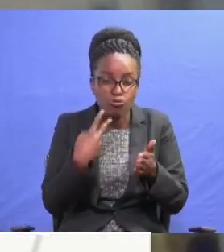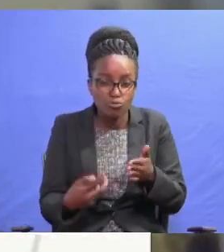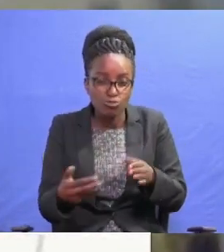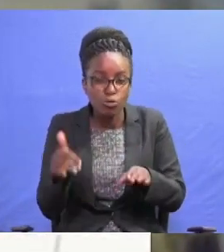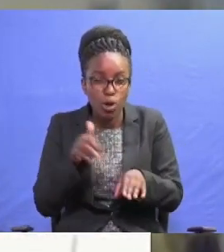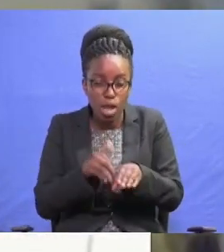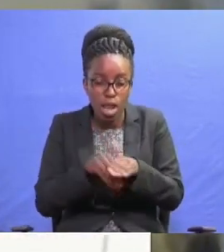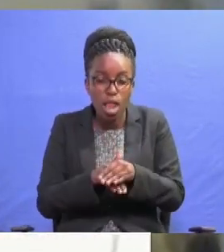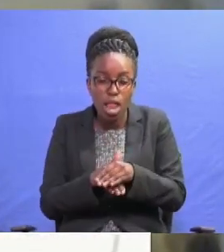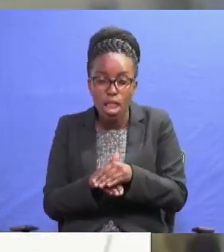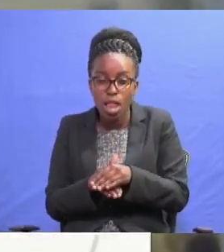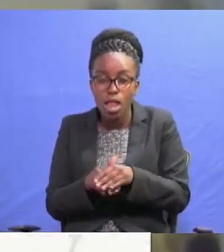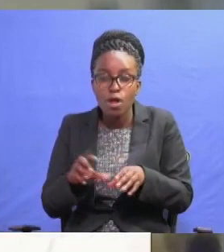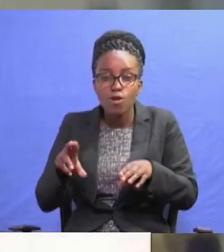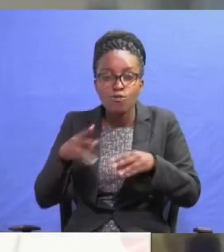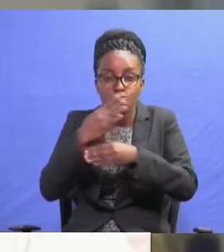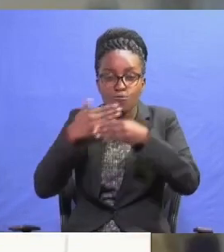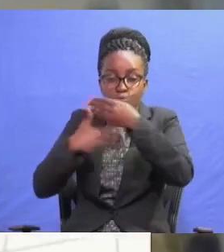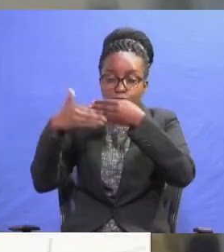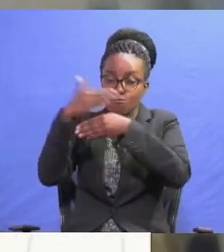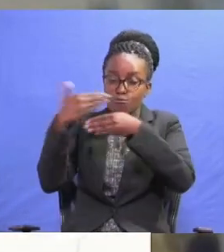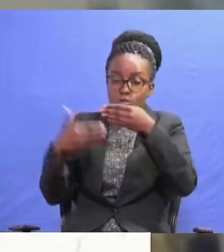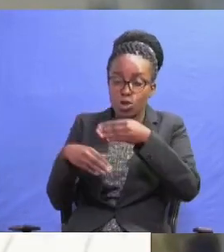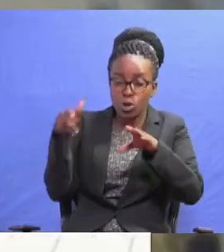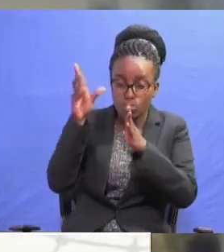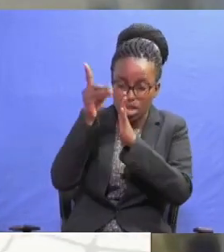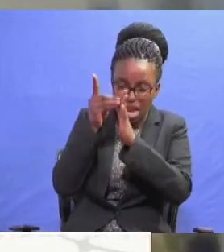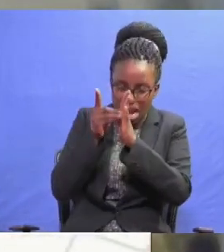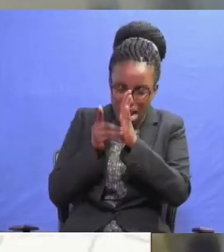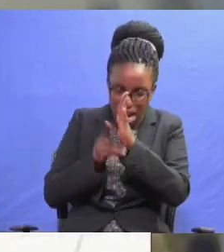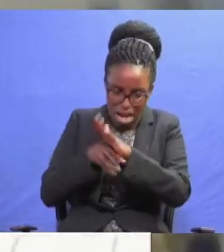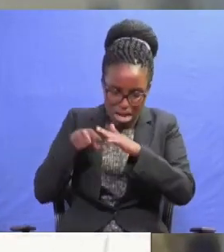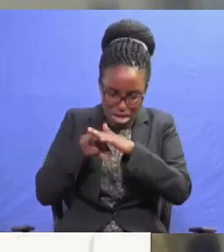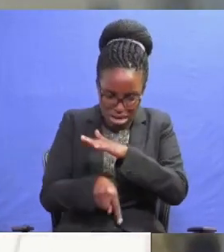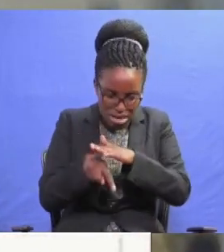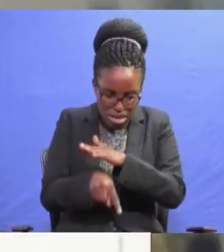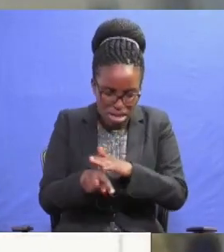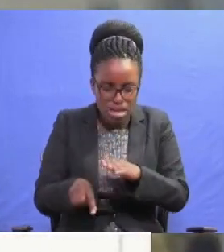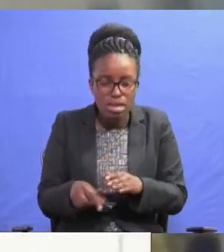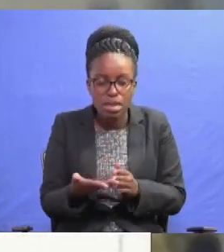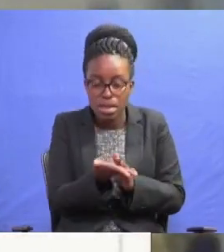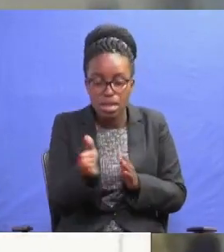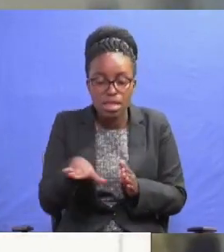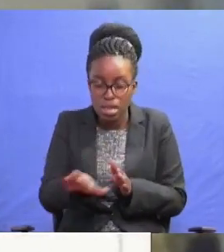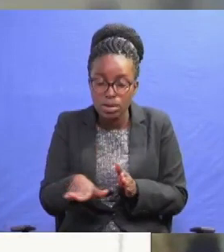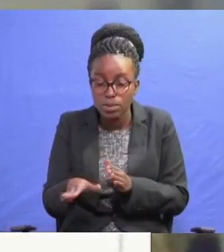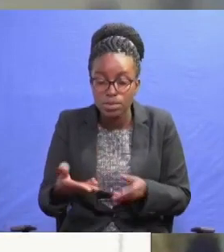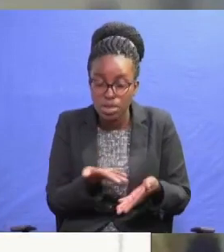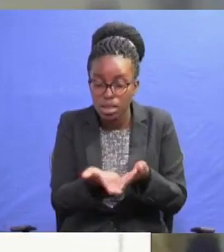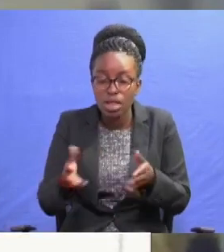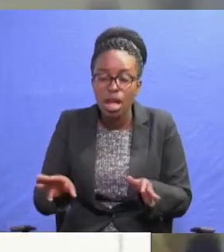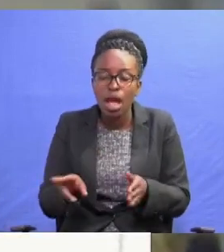below. And if there is excessive water, then this mass is usually carried away with the